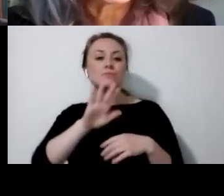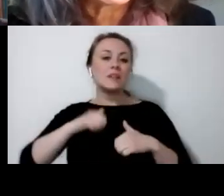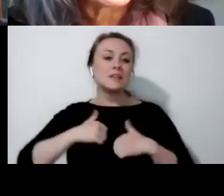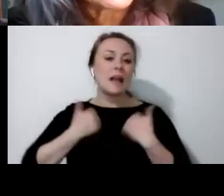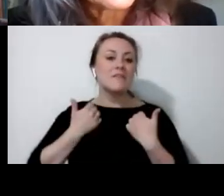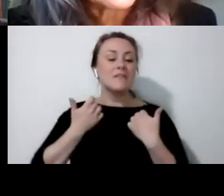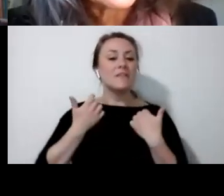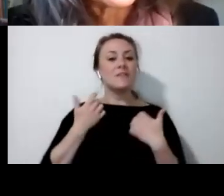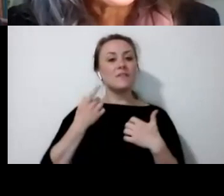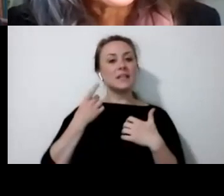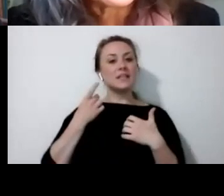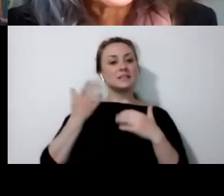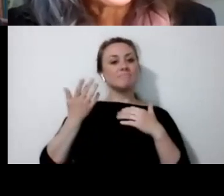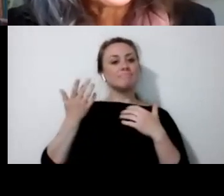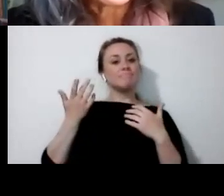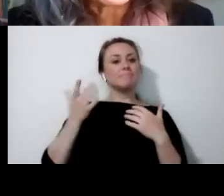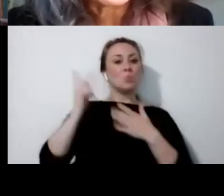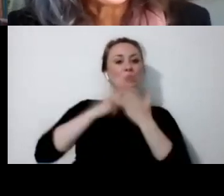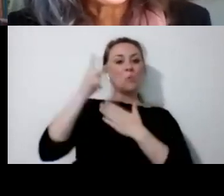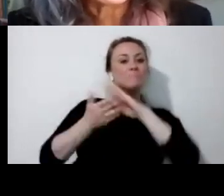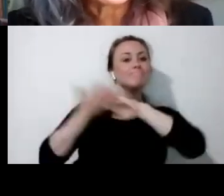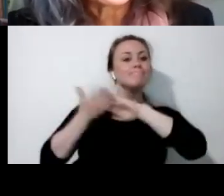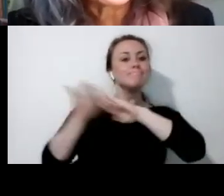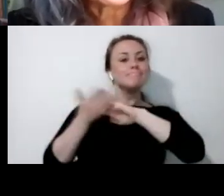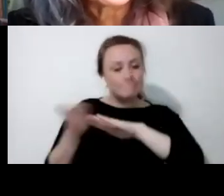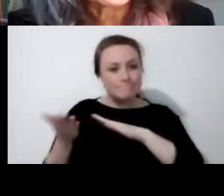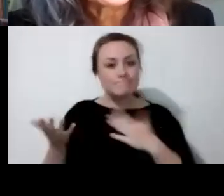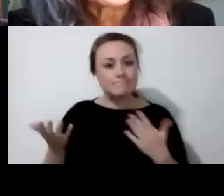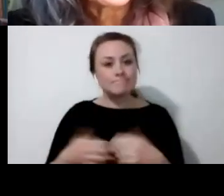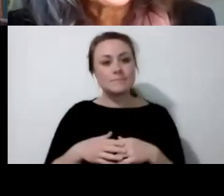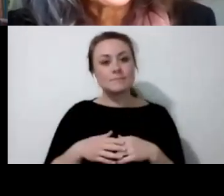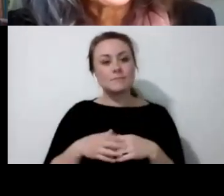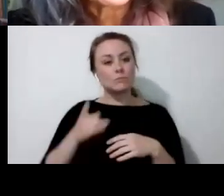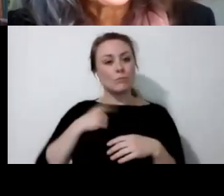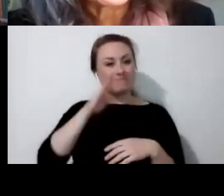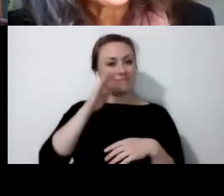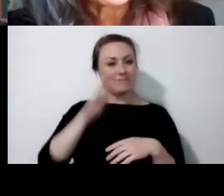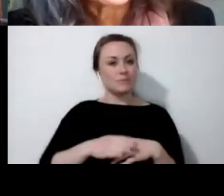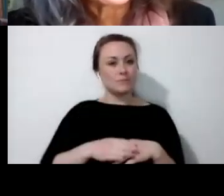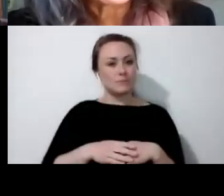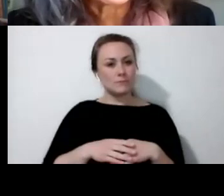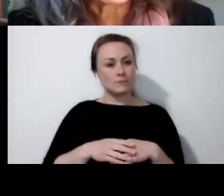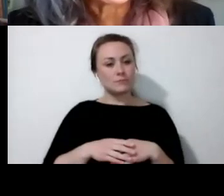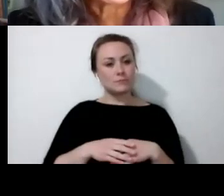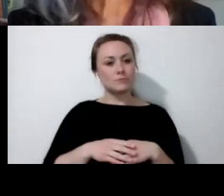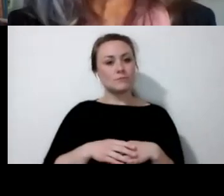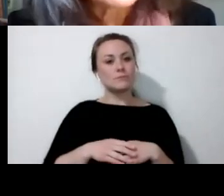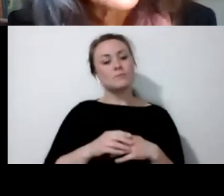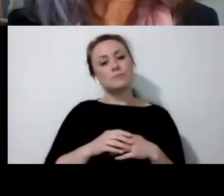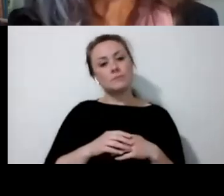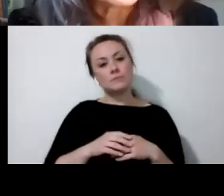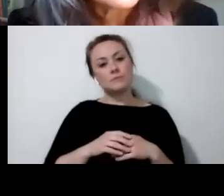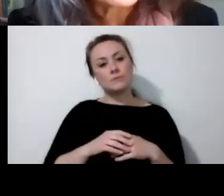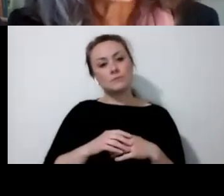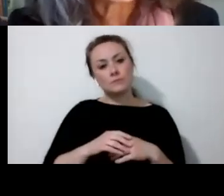run has been a very big surprise to me, because I never knew he was doing such a compilation. And